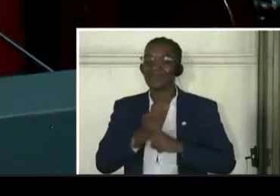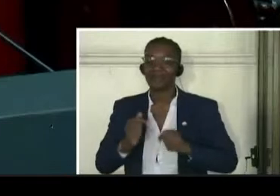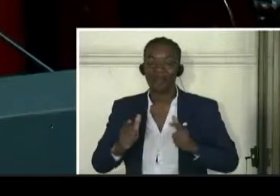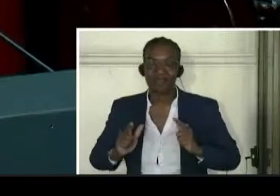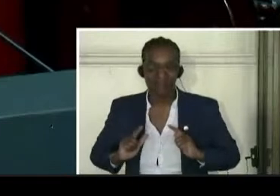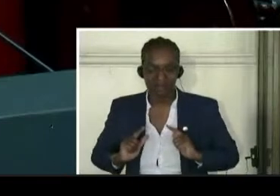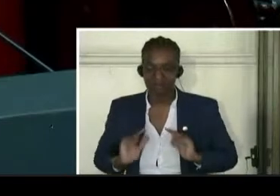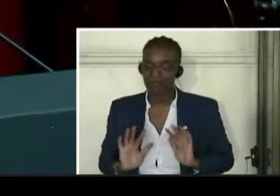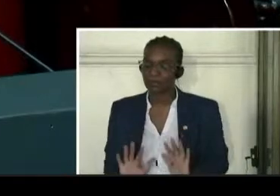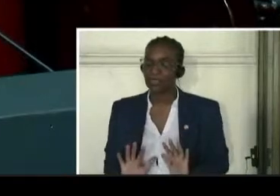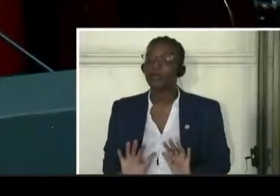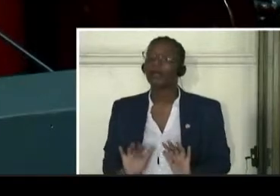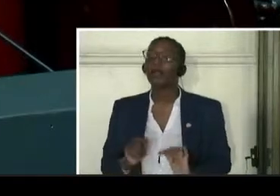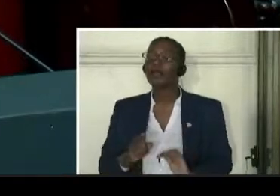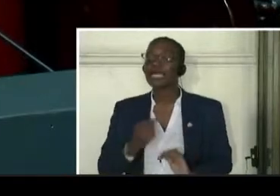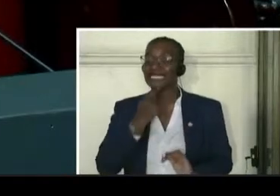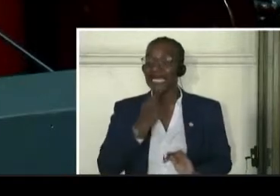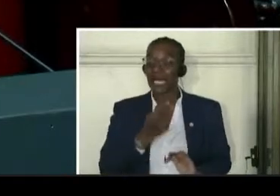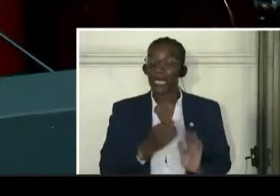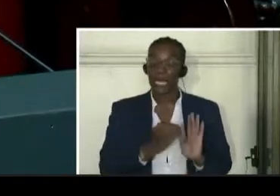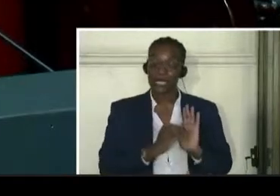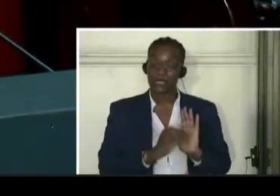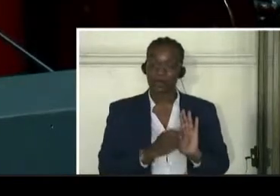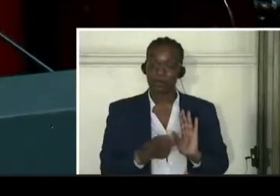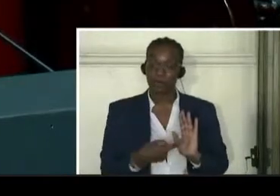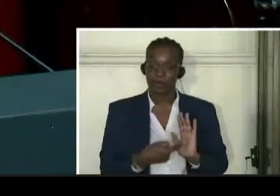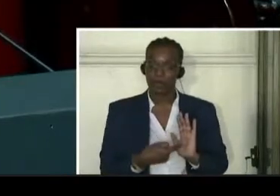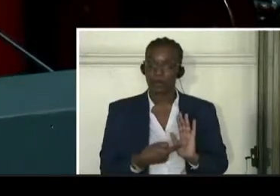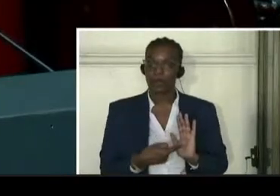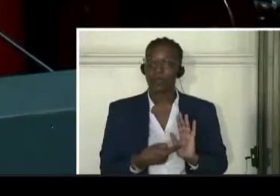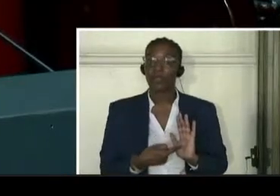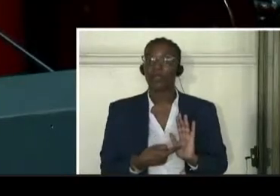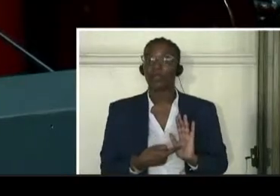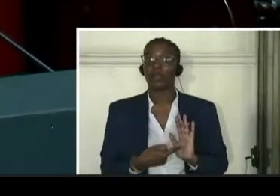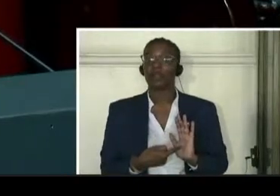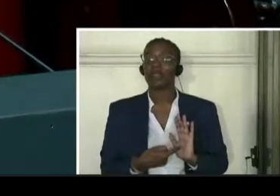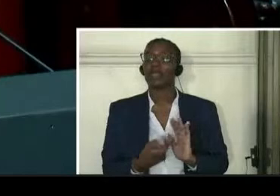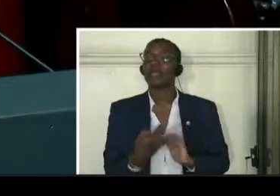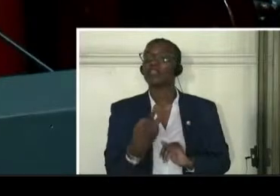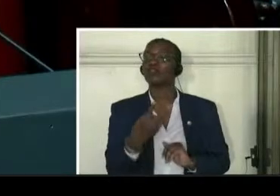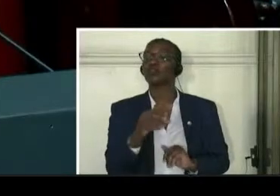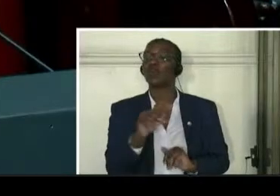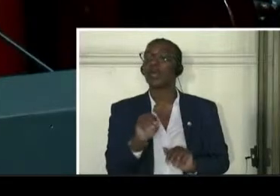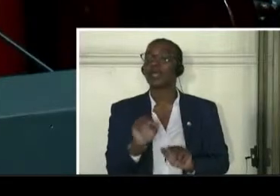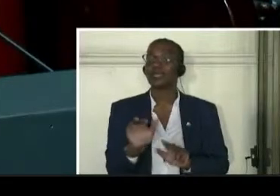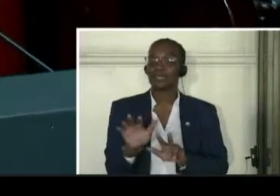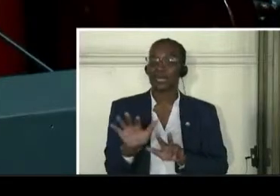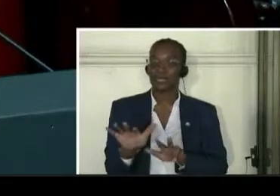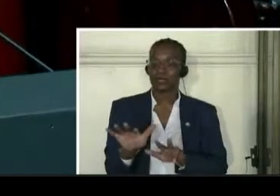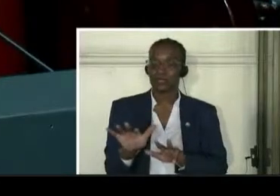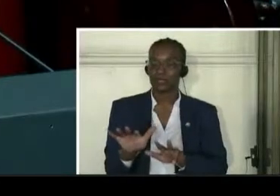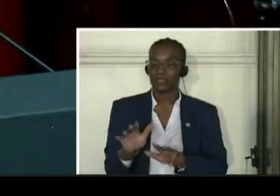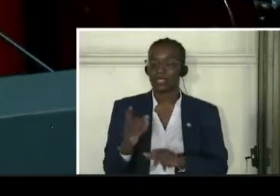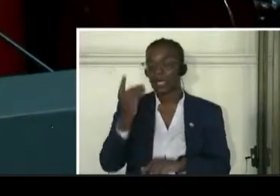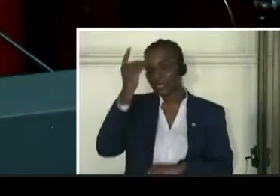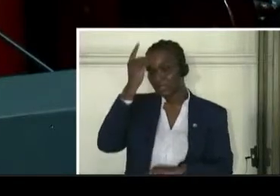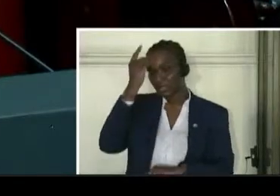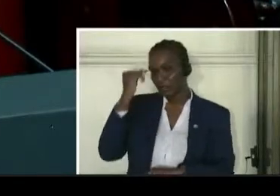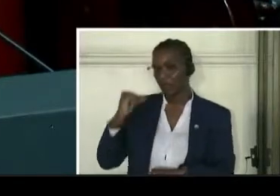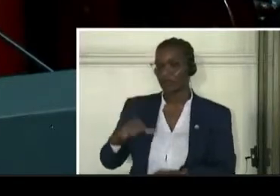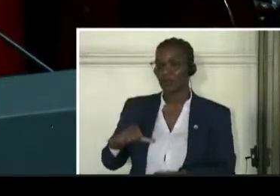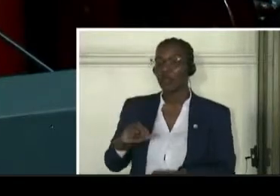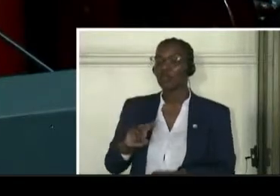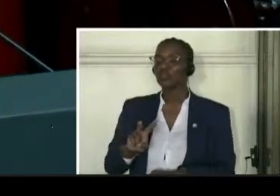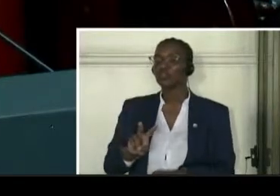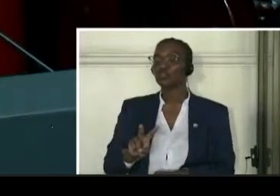tolerated. Let's take a look at an example. In 2018, in the eThekwini Metro,